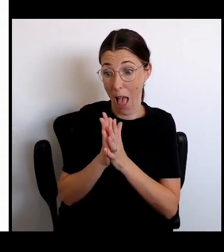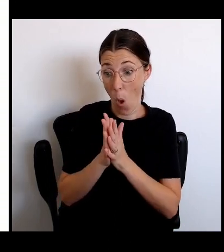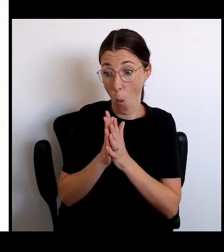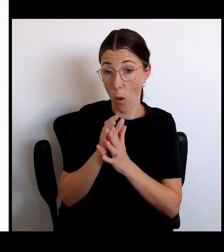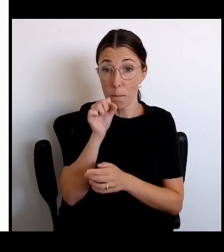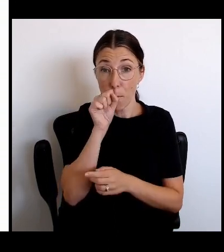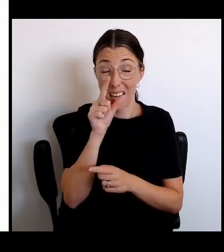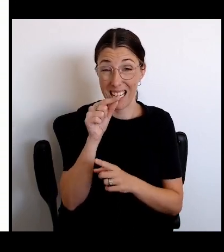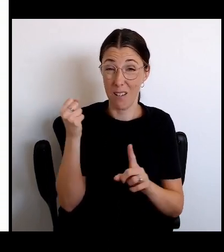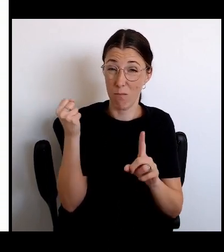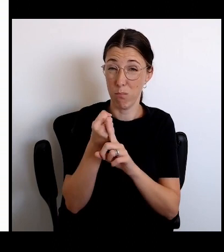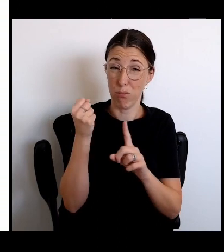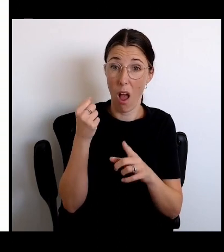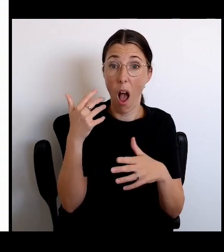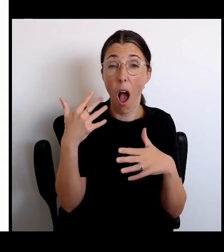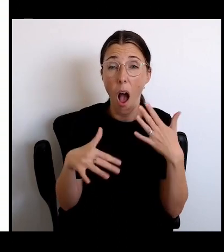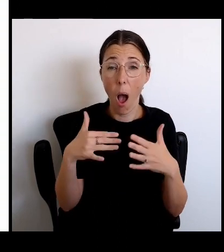as part of nicotine addiction.